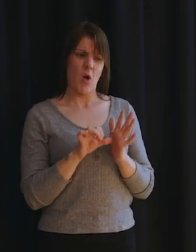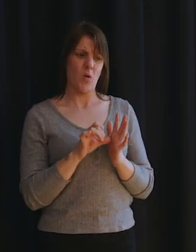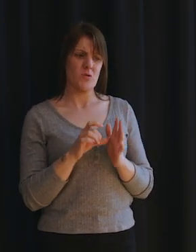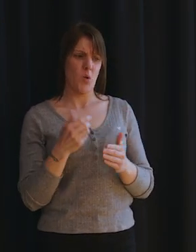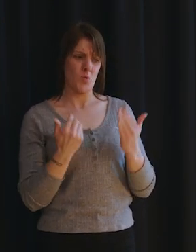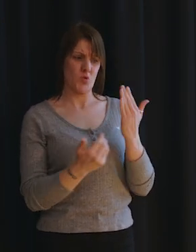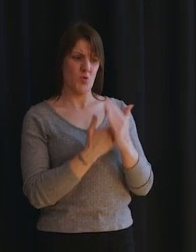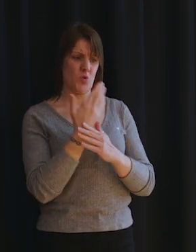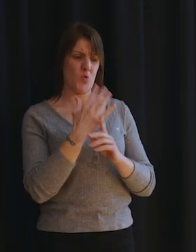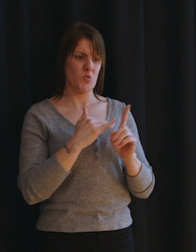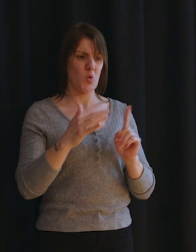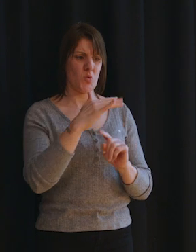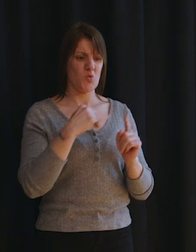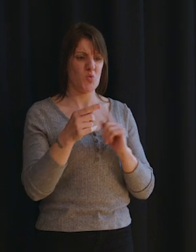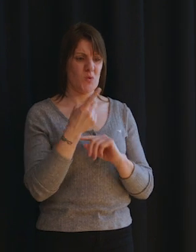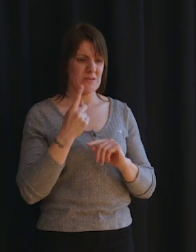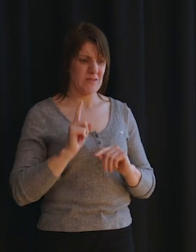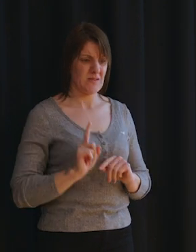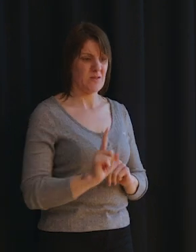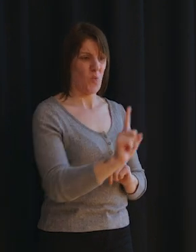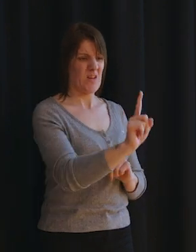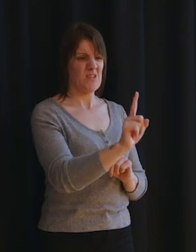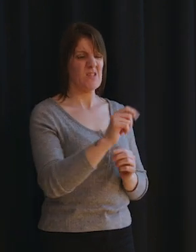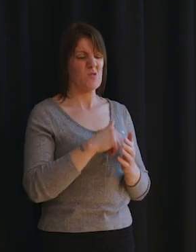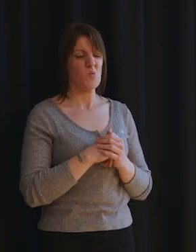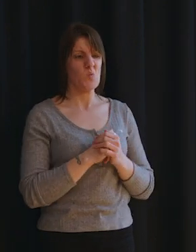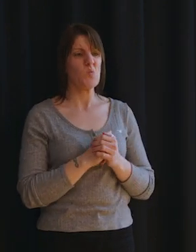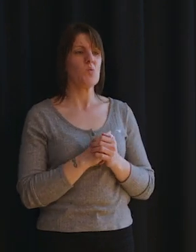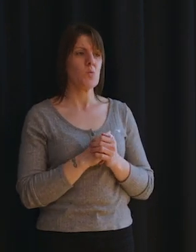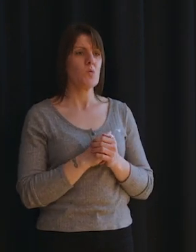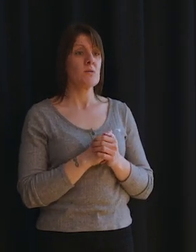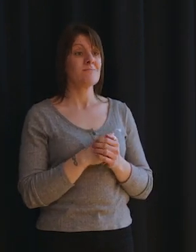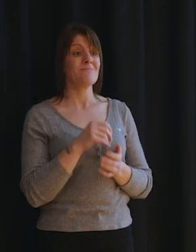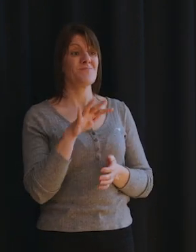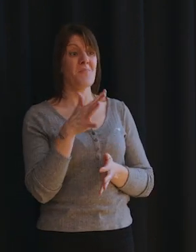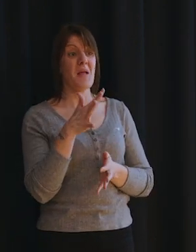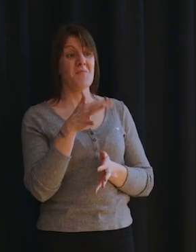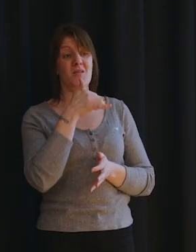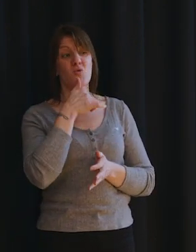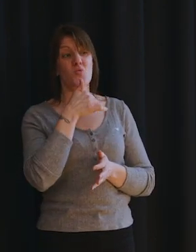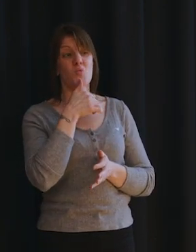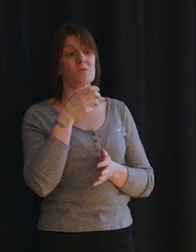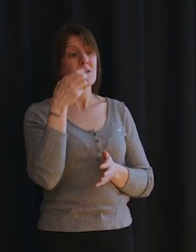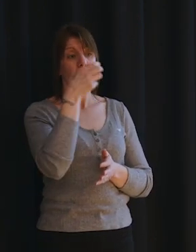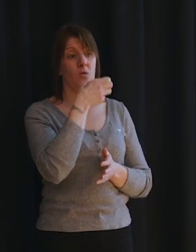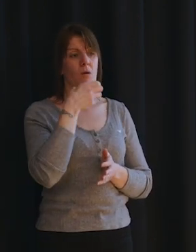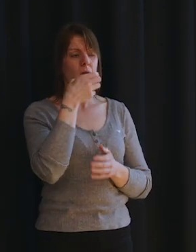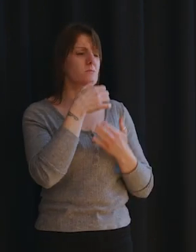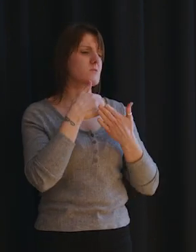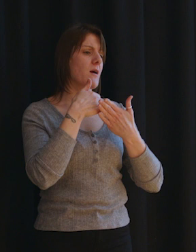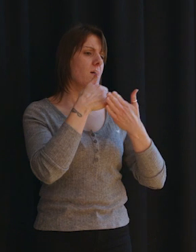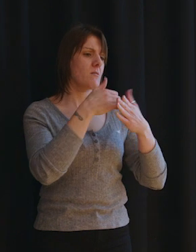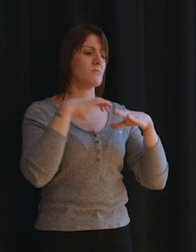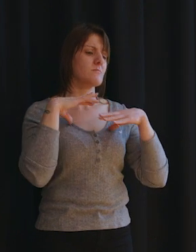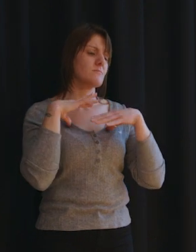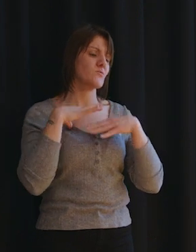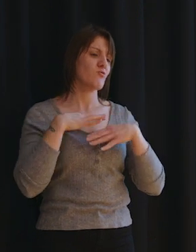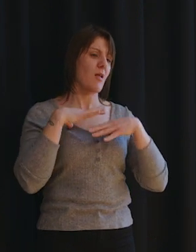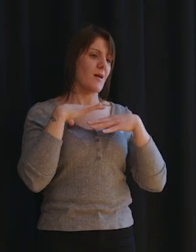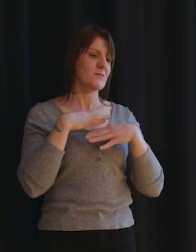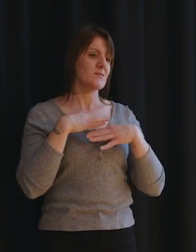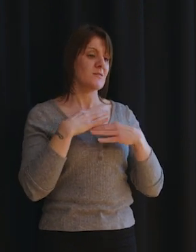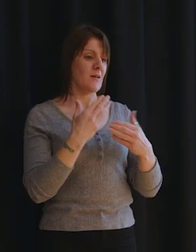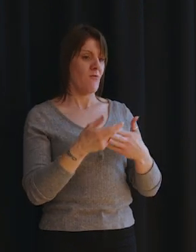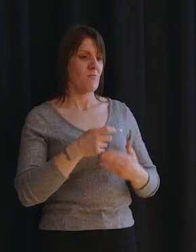people who do and may use alcohol as a way of kind of helping them relax or building a bit of confidence to be able to